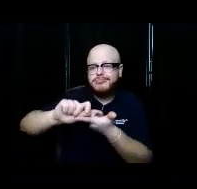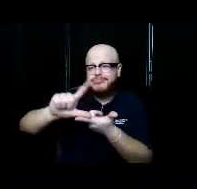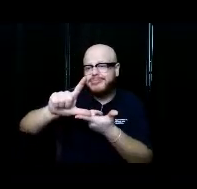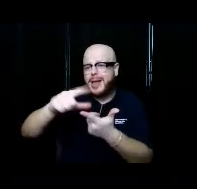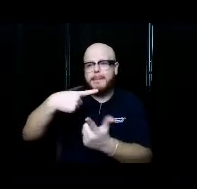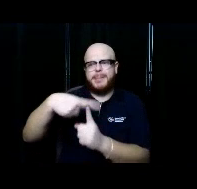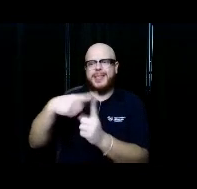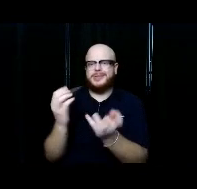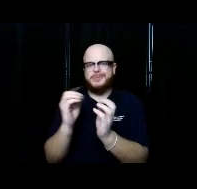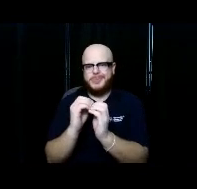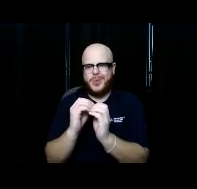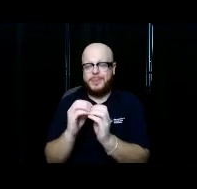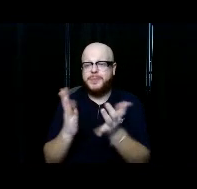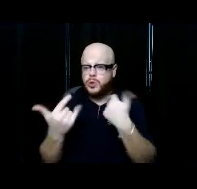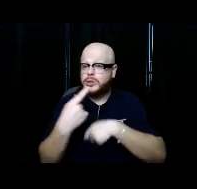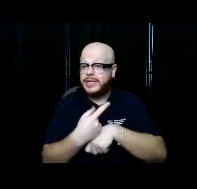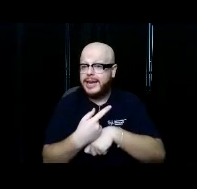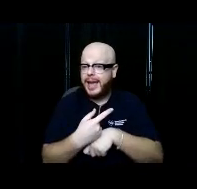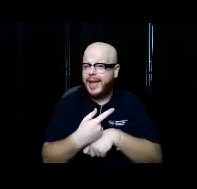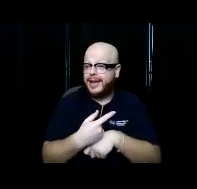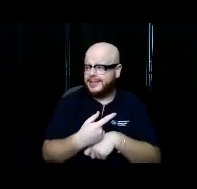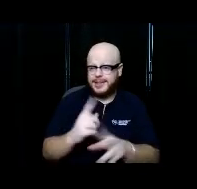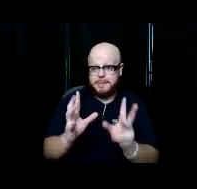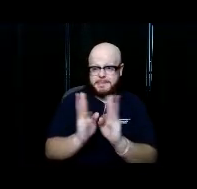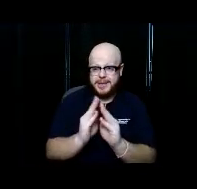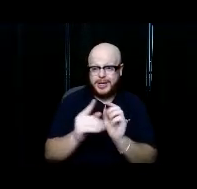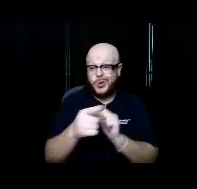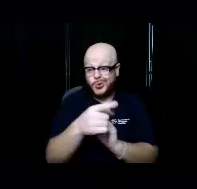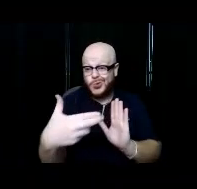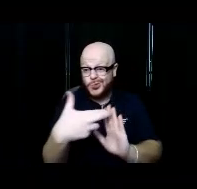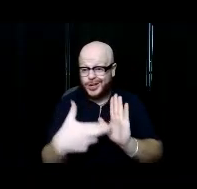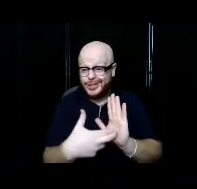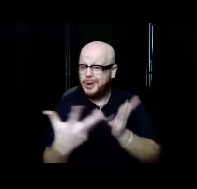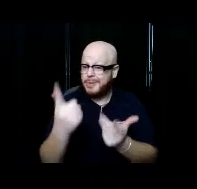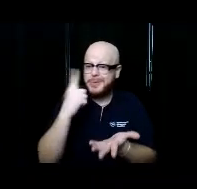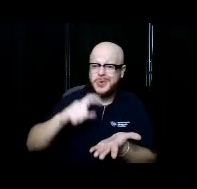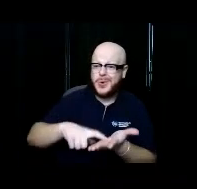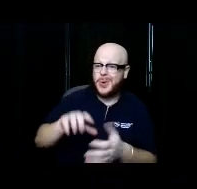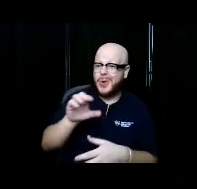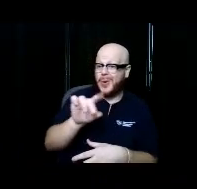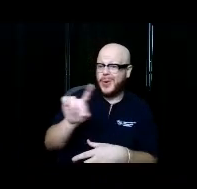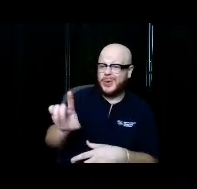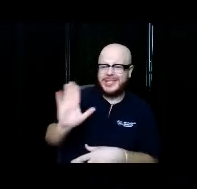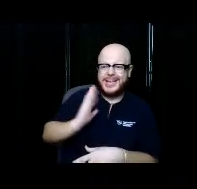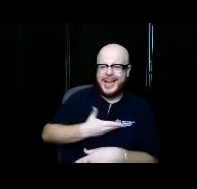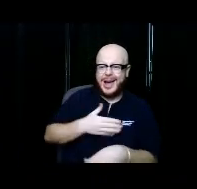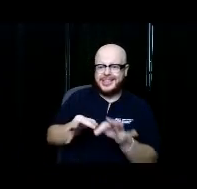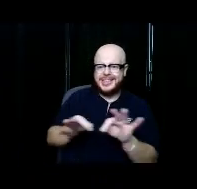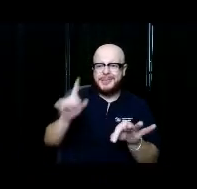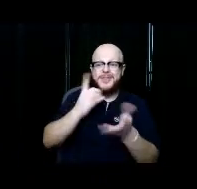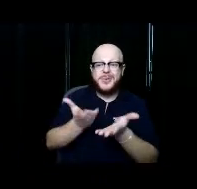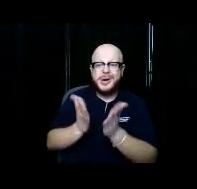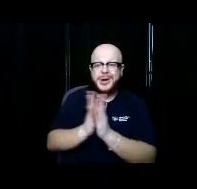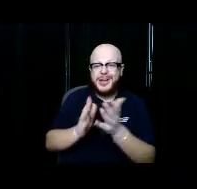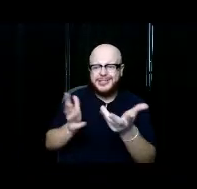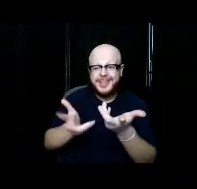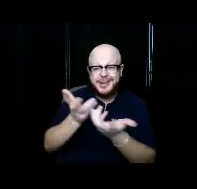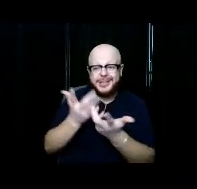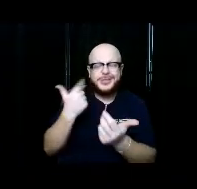for today's webinar, you may have noticed OOD's statement to make a request. We provide a contact person, phone